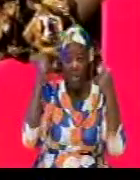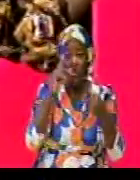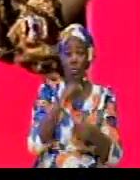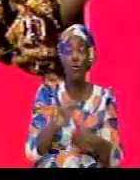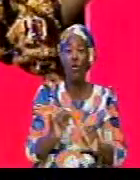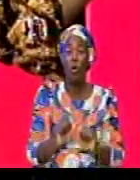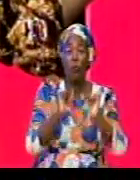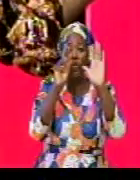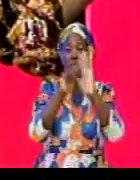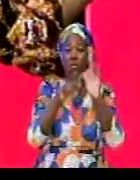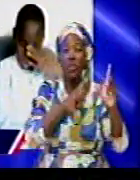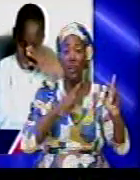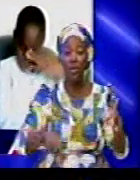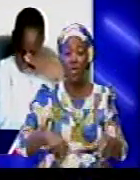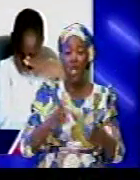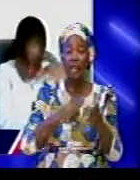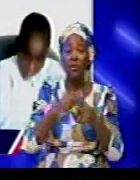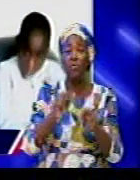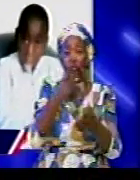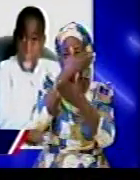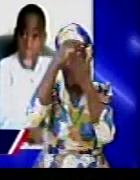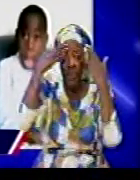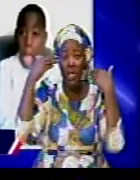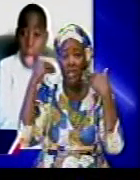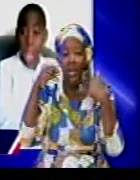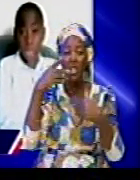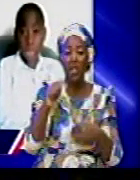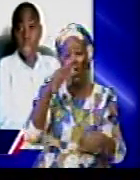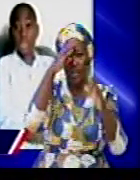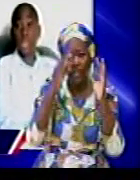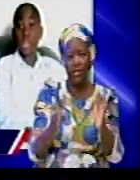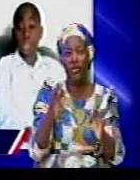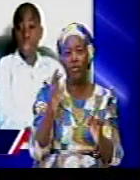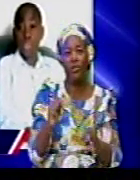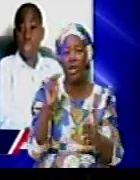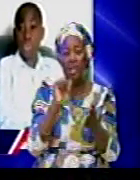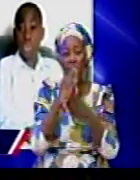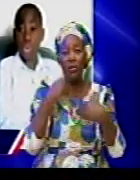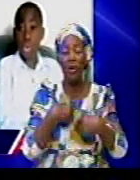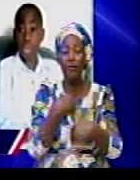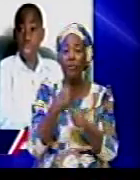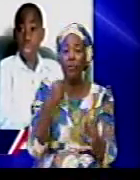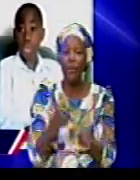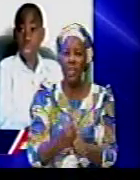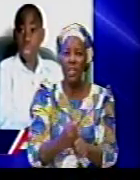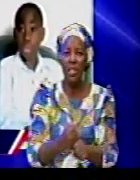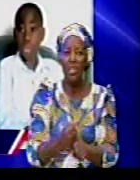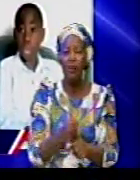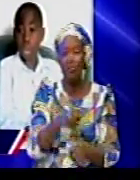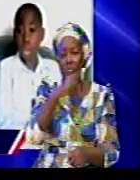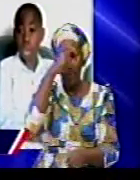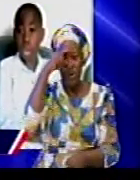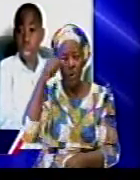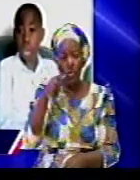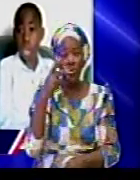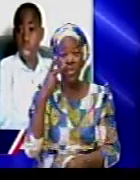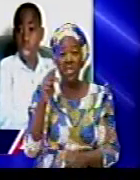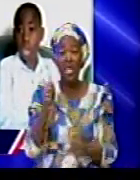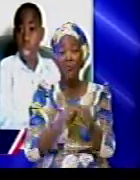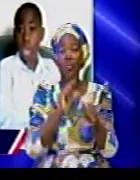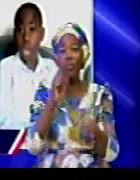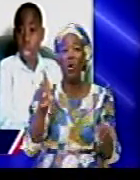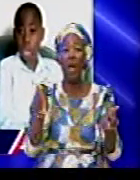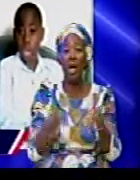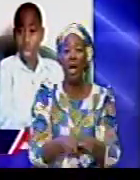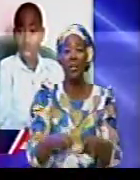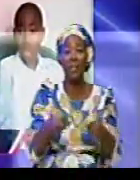forget your salvation. You forget your commitment to the Lord, and you forget the decision you